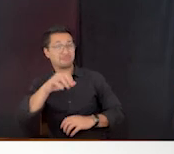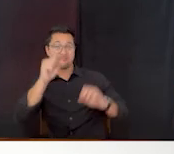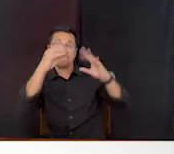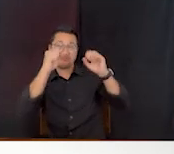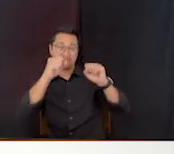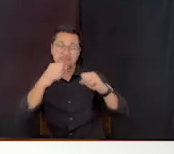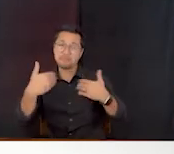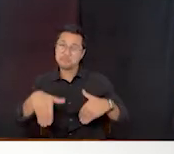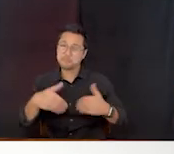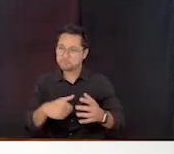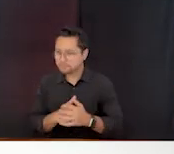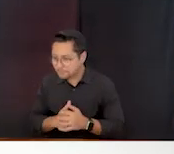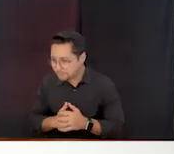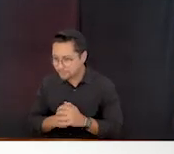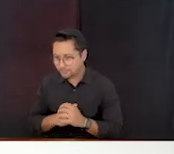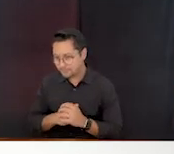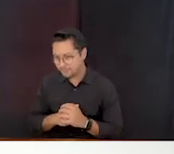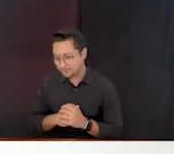Wow.